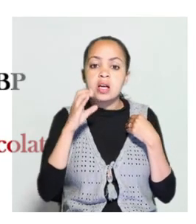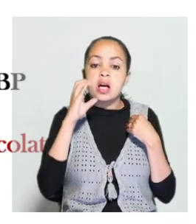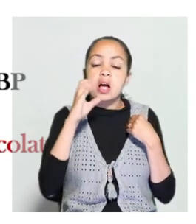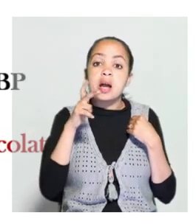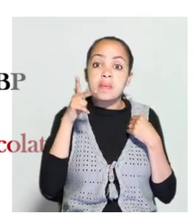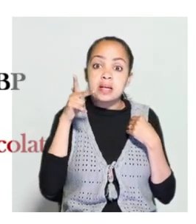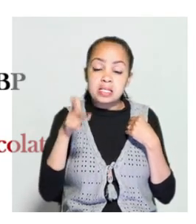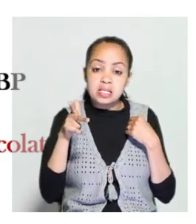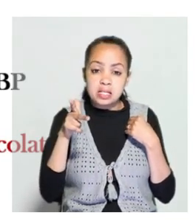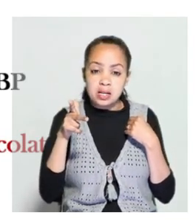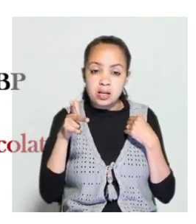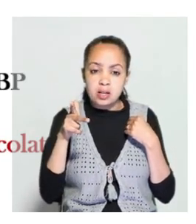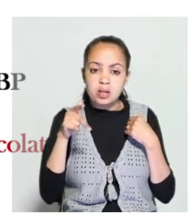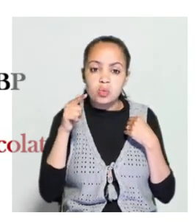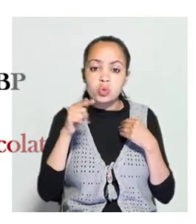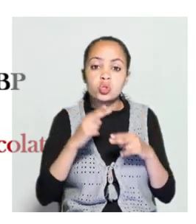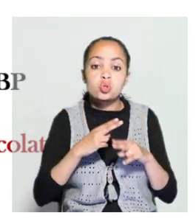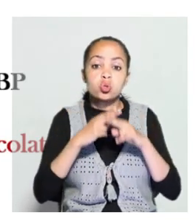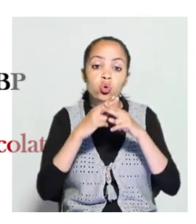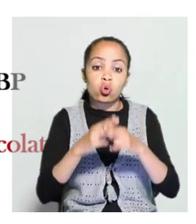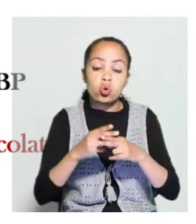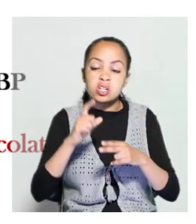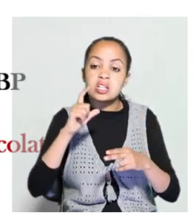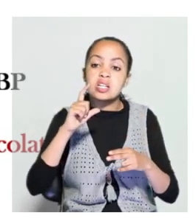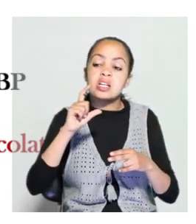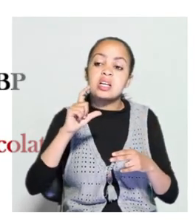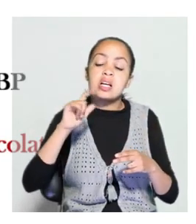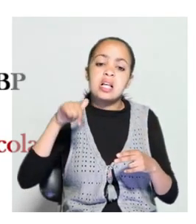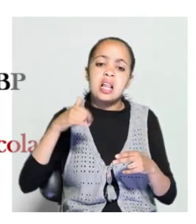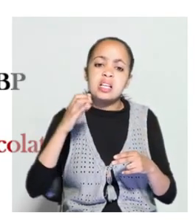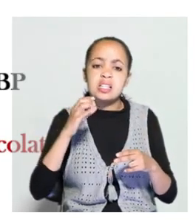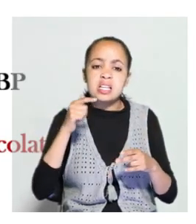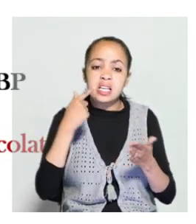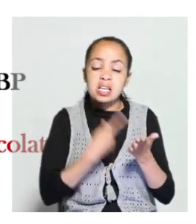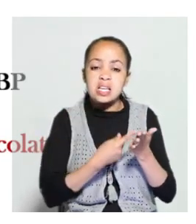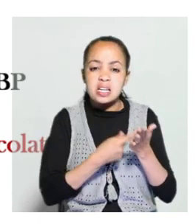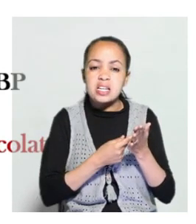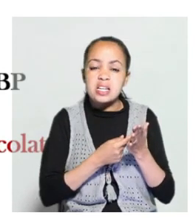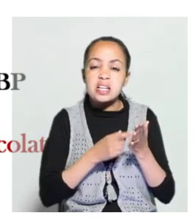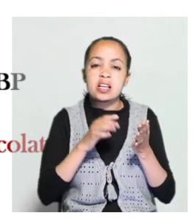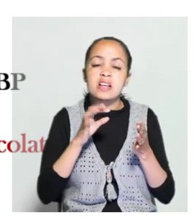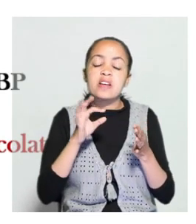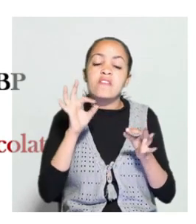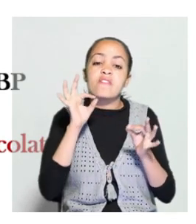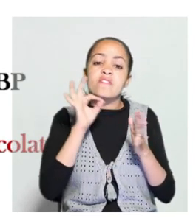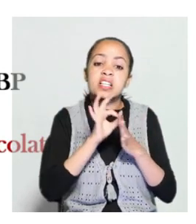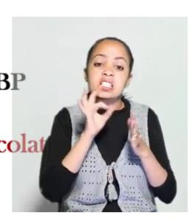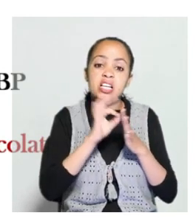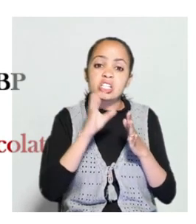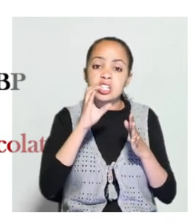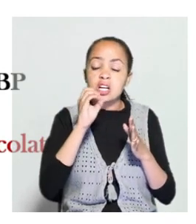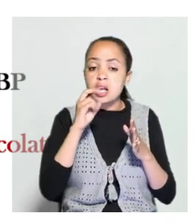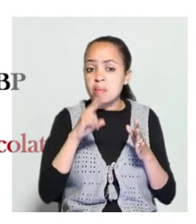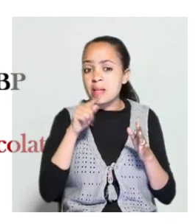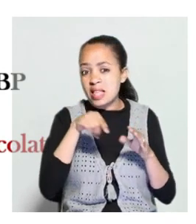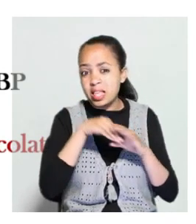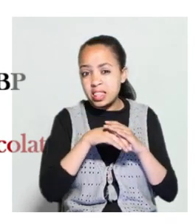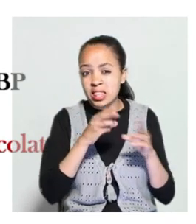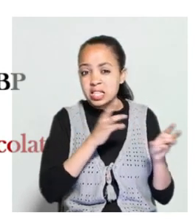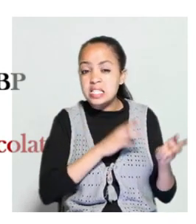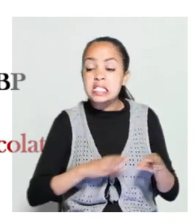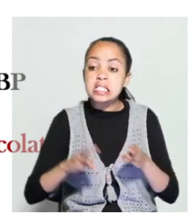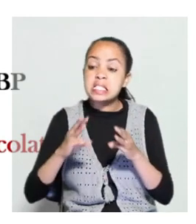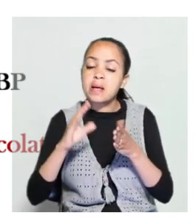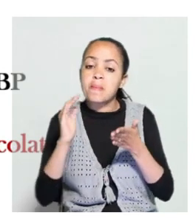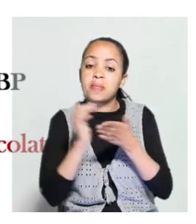atom, which we call glycerol 3 phosphate. Here, fixation of carbon dioxide in the system